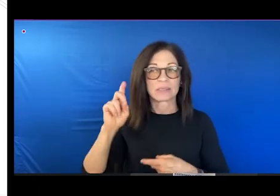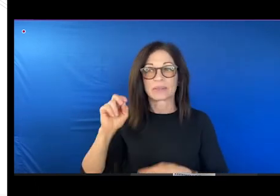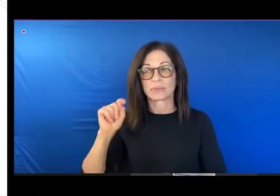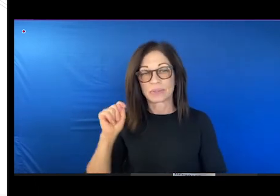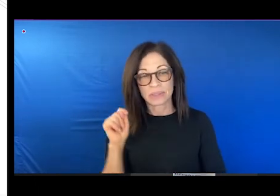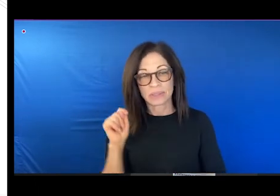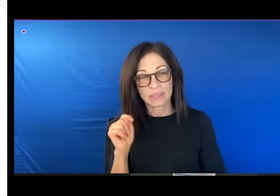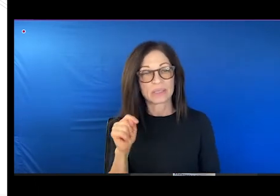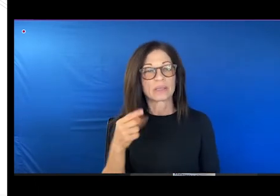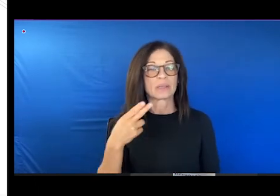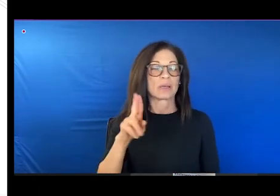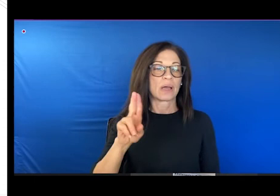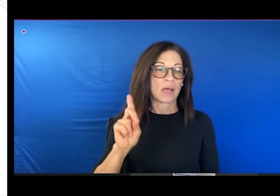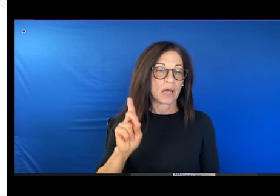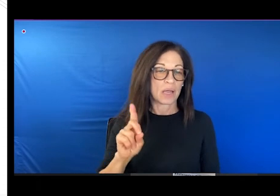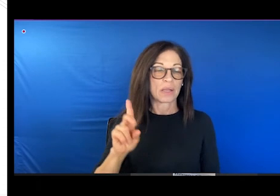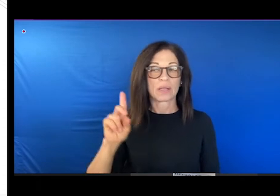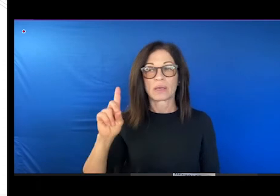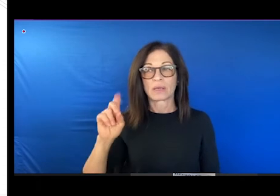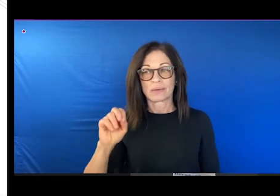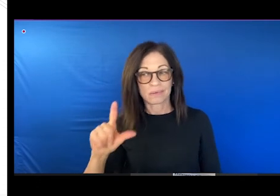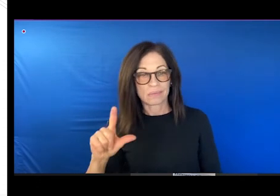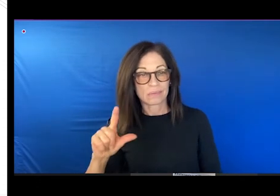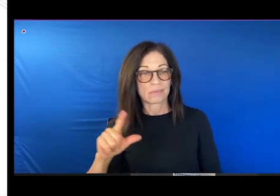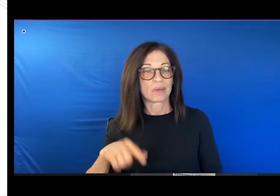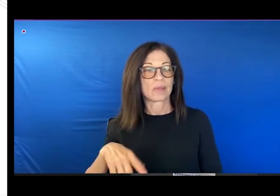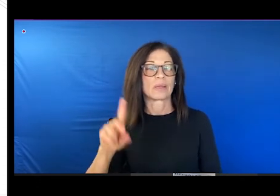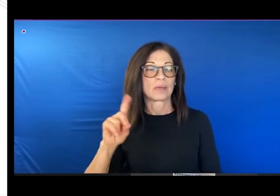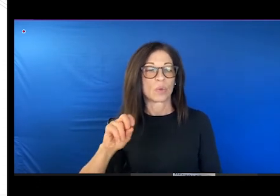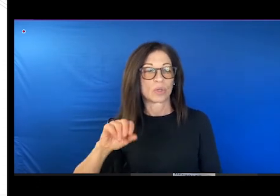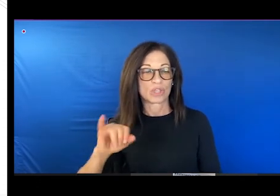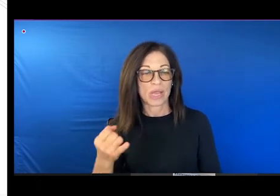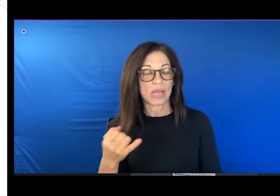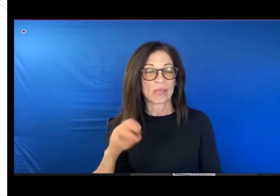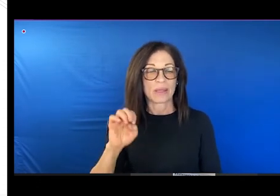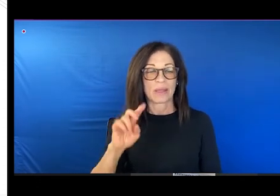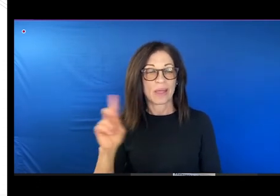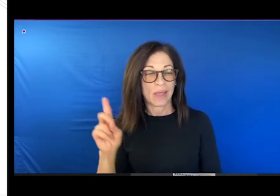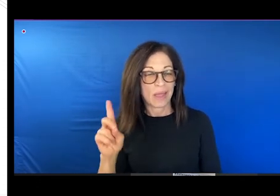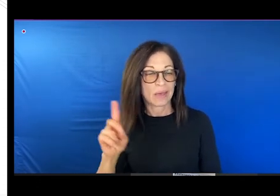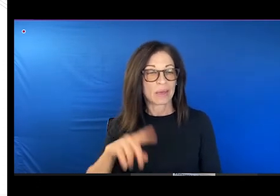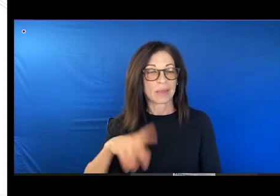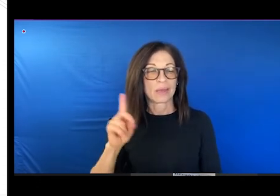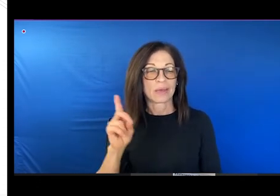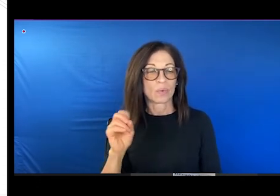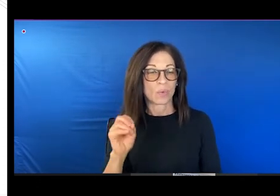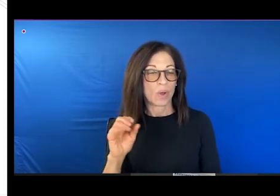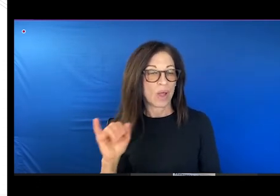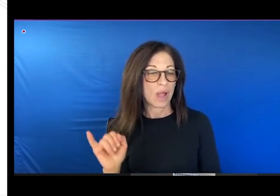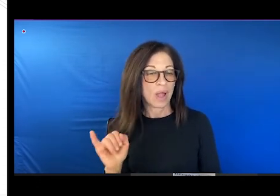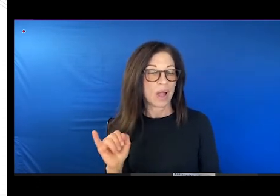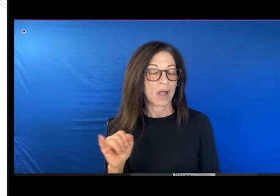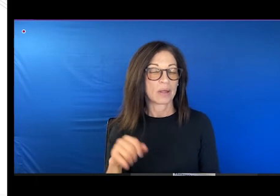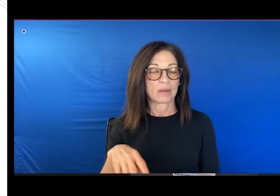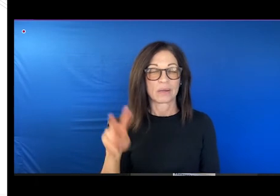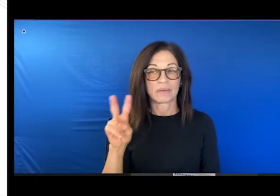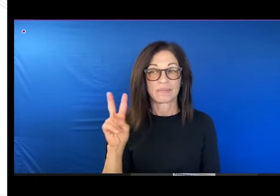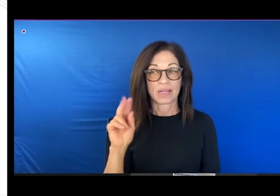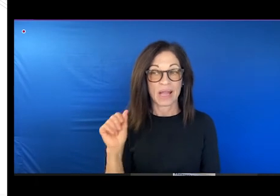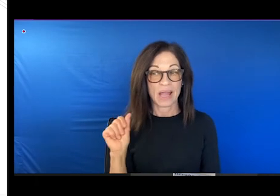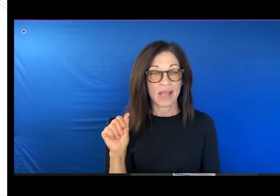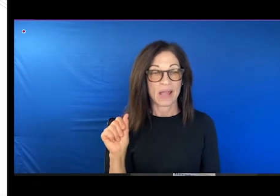HHS, Department of Transportation, HUD, Department of Labor, DOJ, Department of